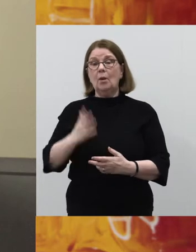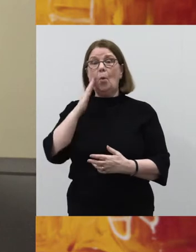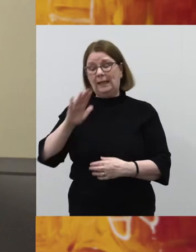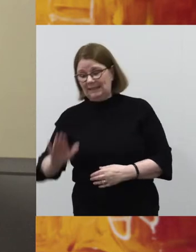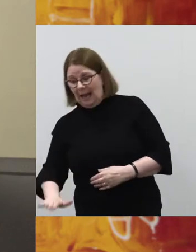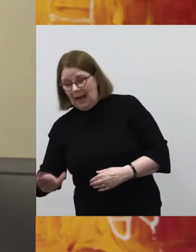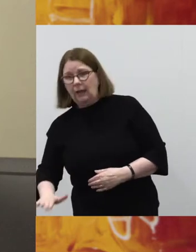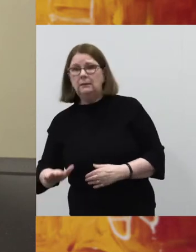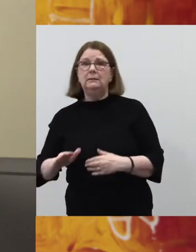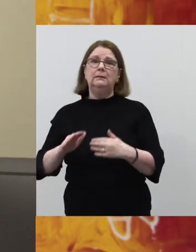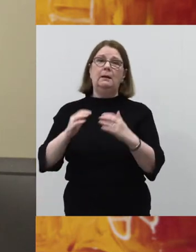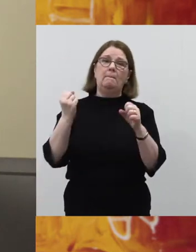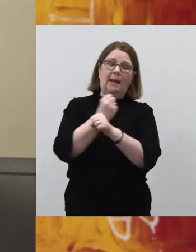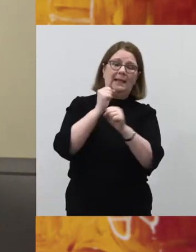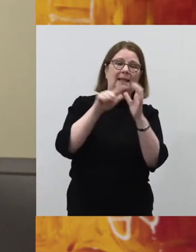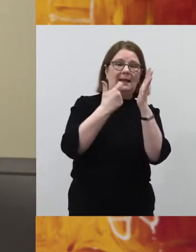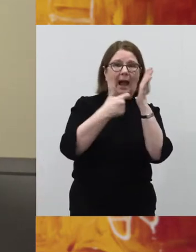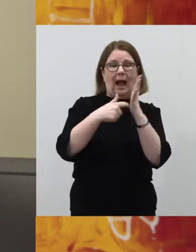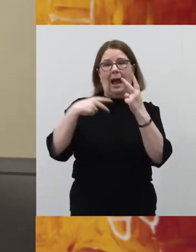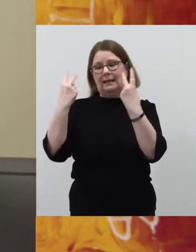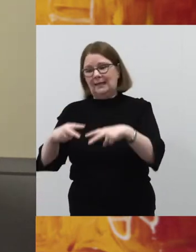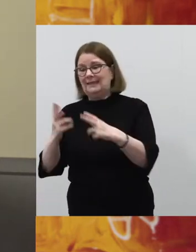Australia. Indeed,